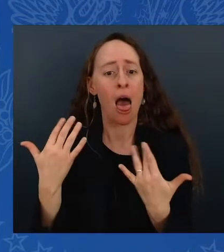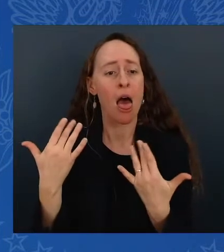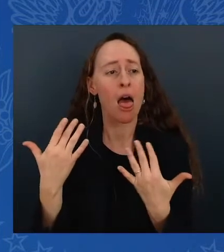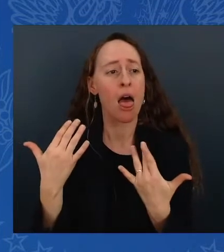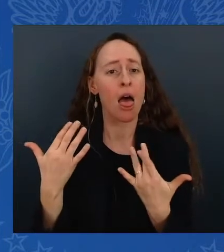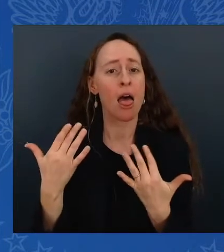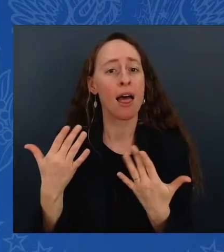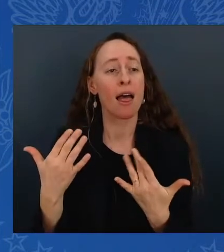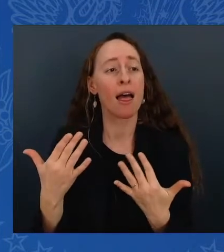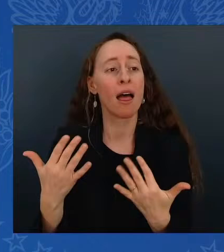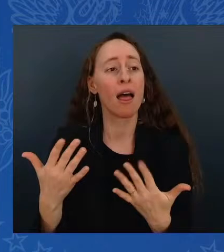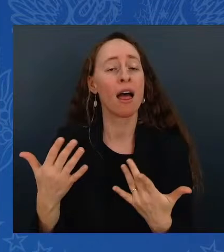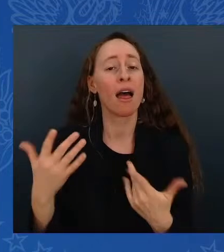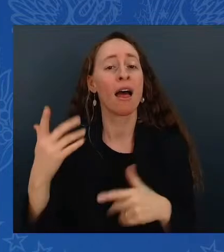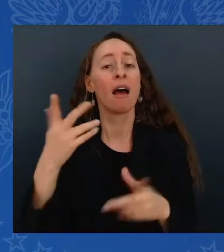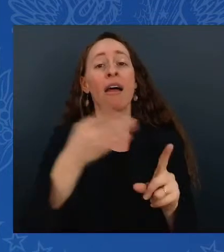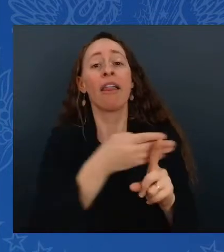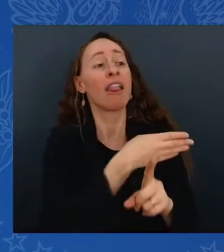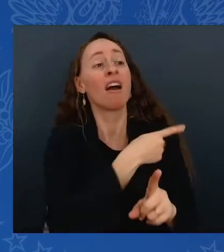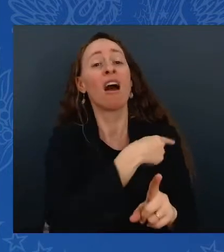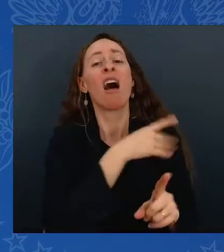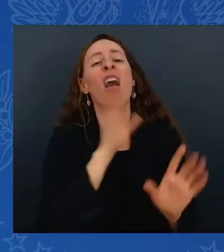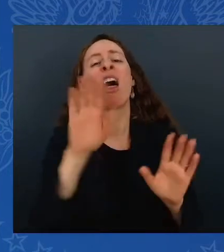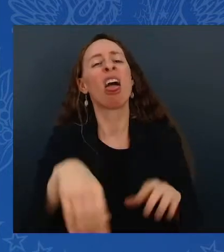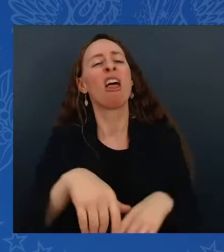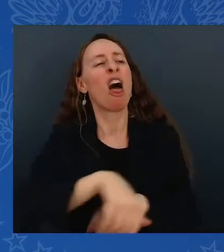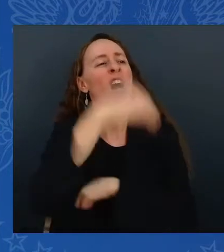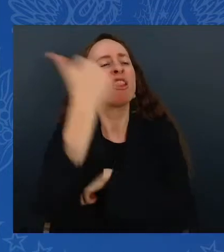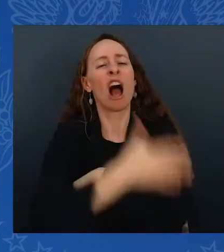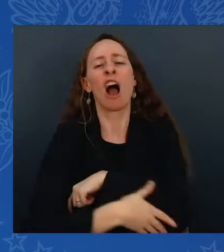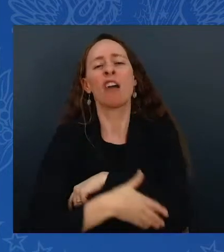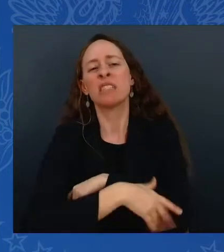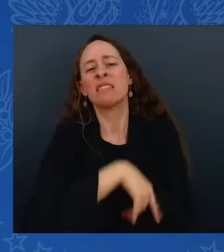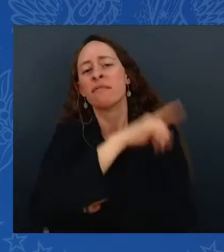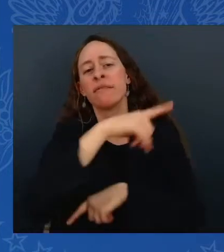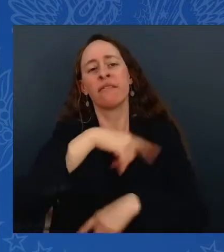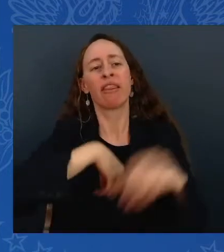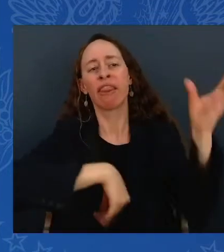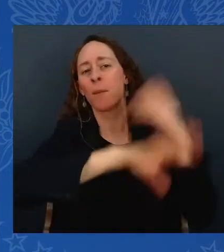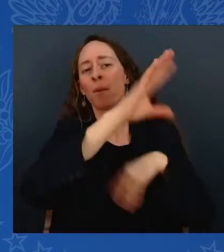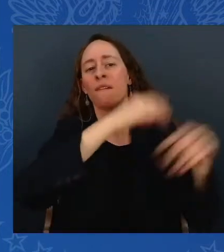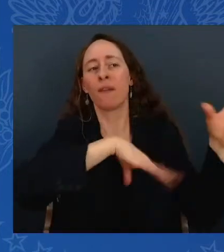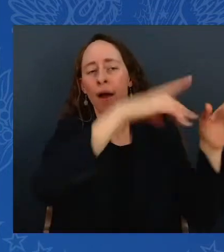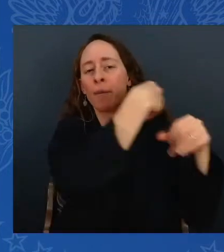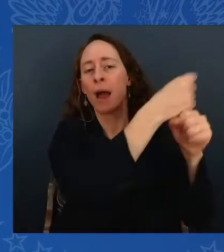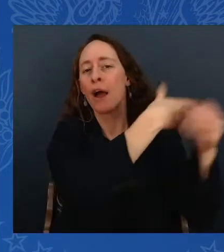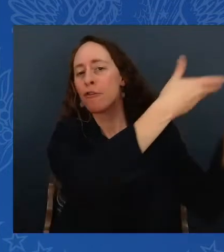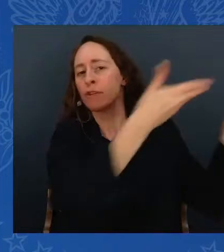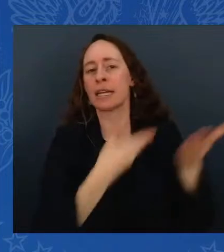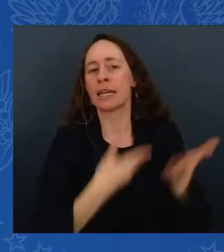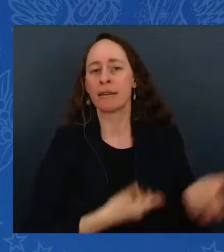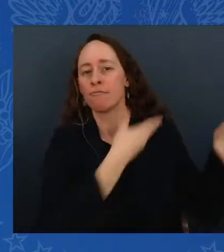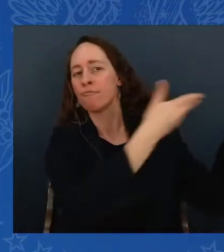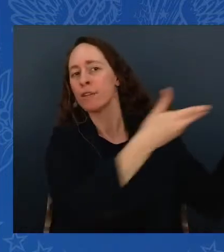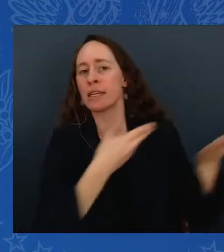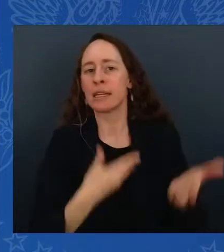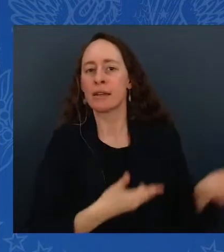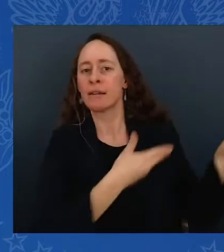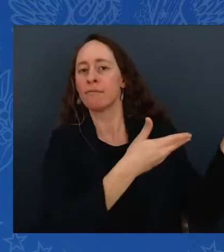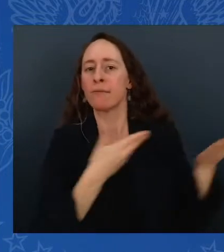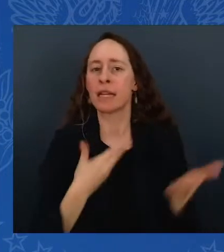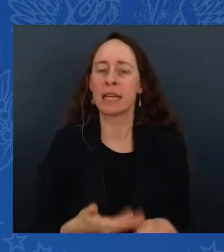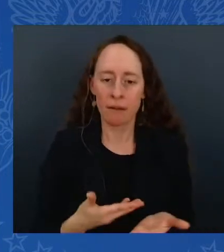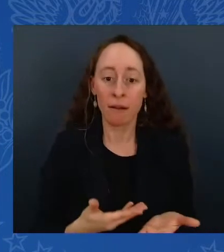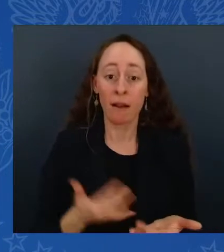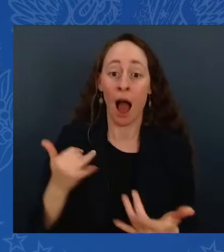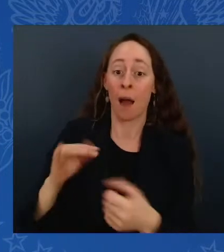labor was cheaper. That's why they went overseas. The result? When the pandemic shut down those chip factories overseas, the